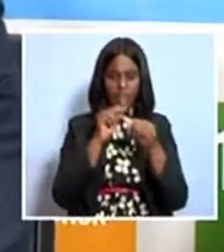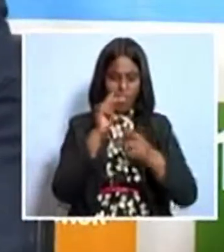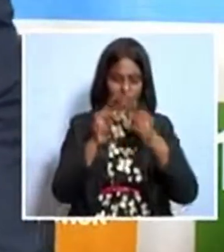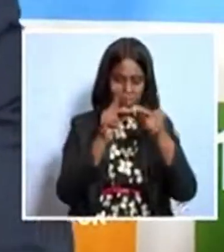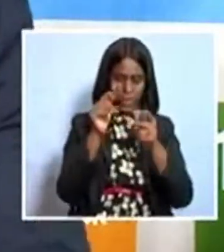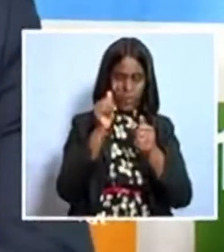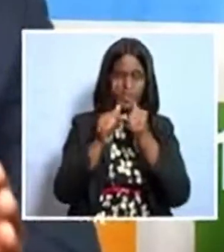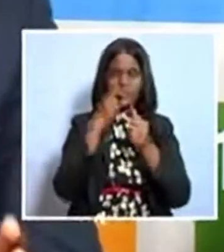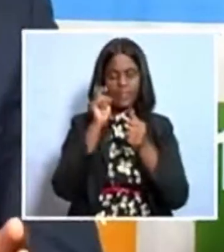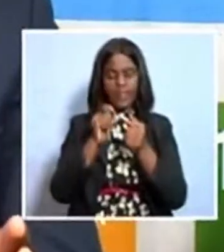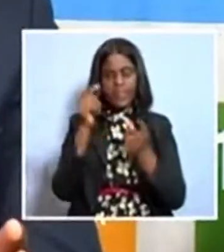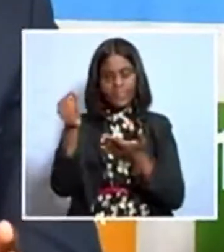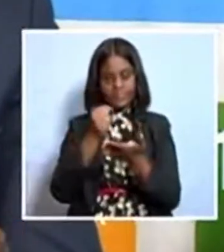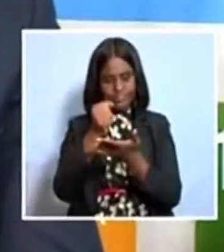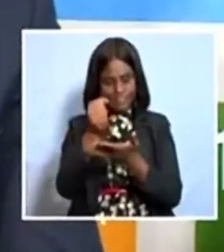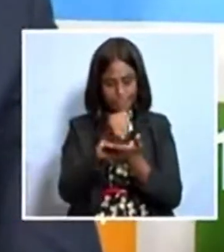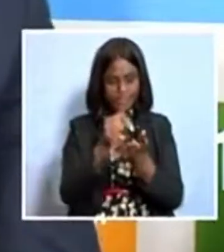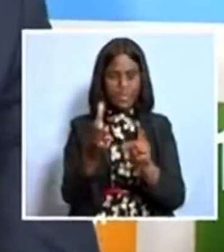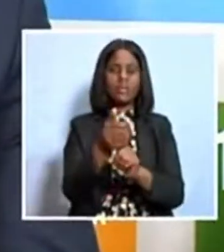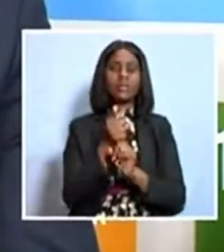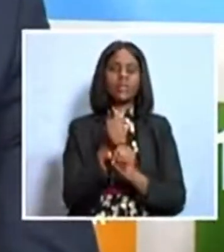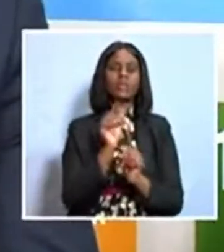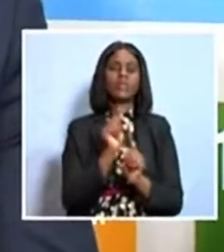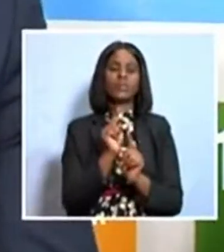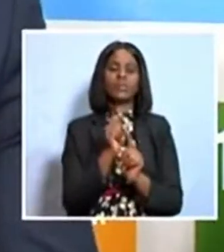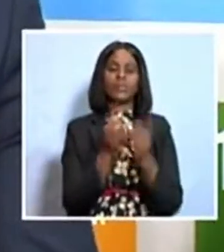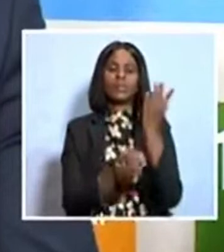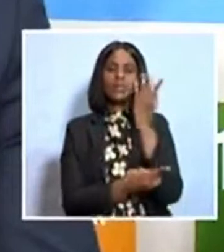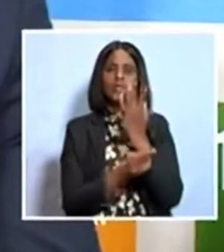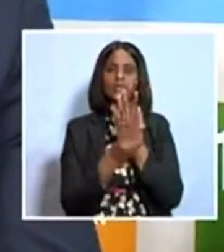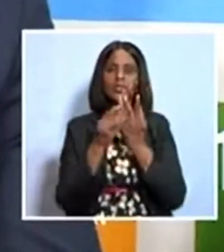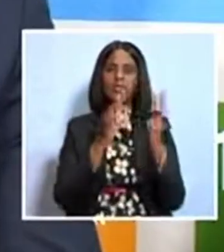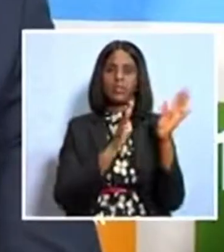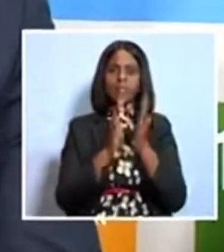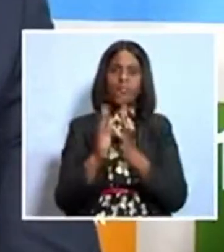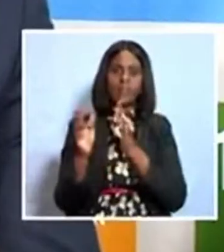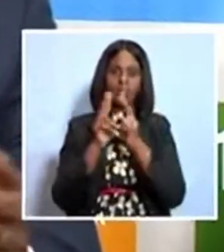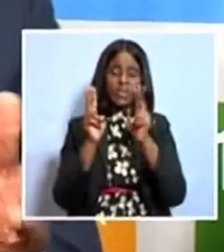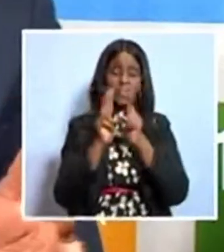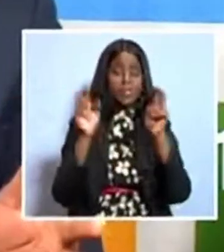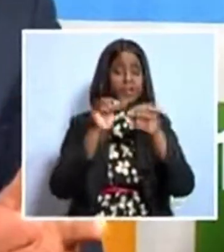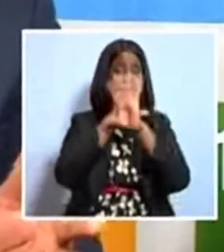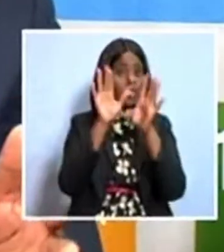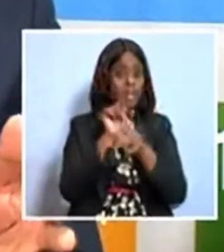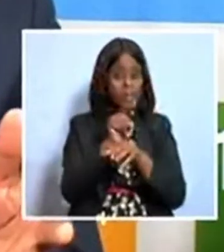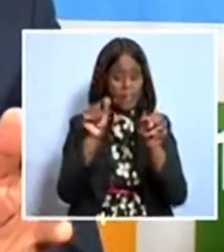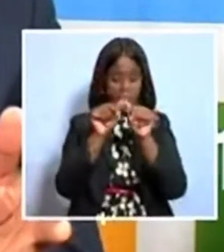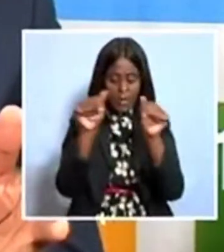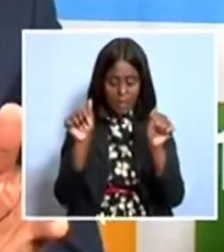of all, to achieve that. The National Development Plan is very clear in its strategic area of